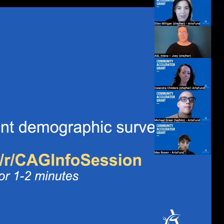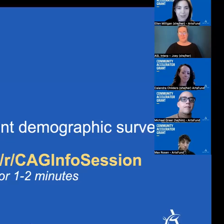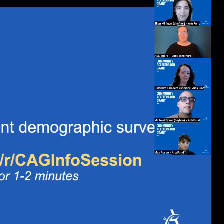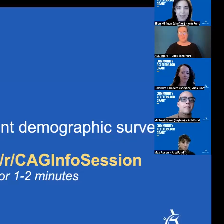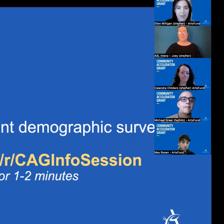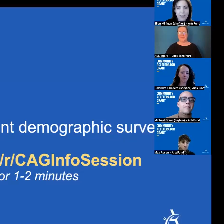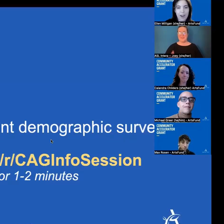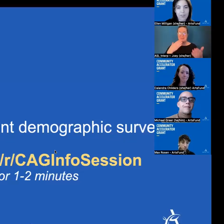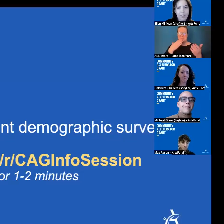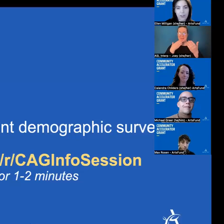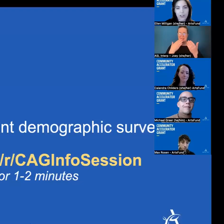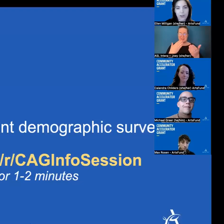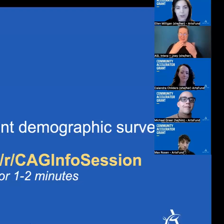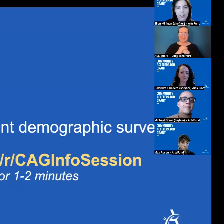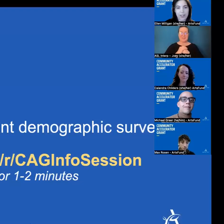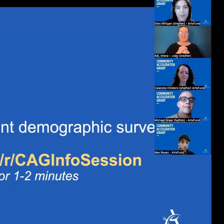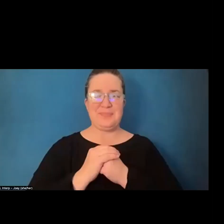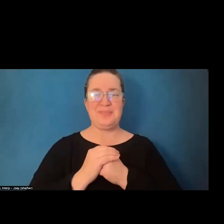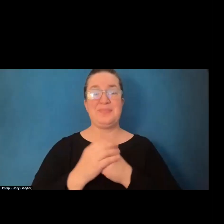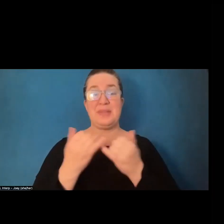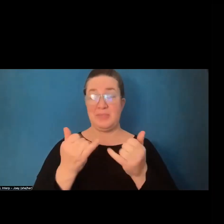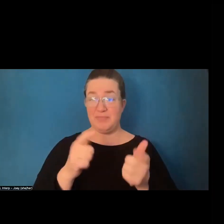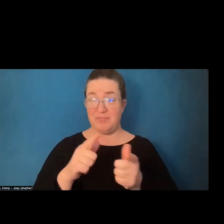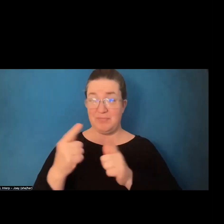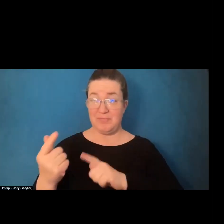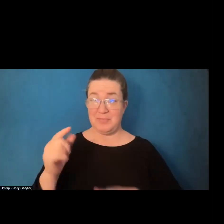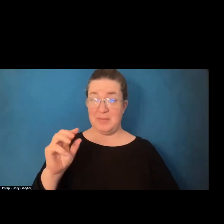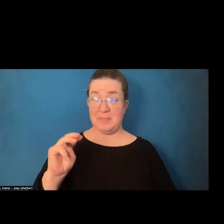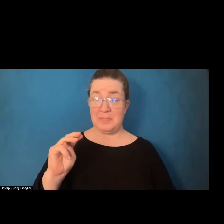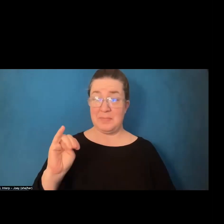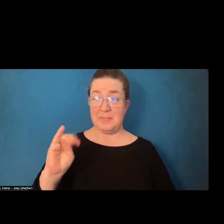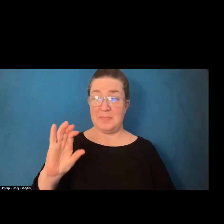Thank you. And without further ado, here is Michael.